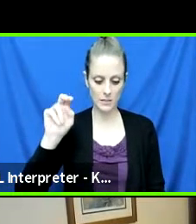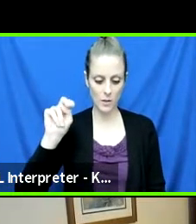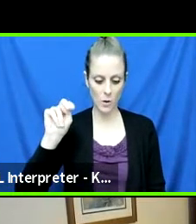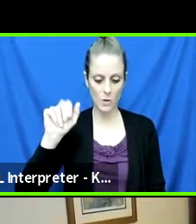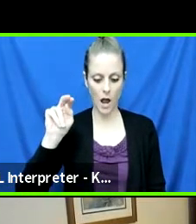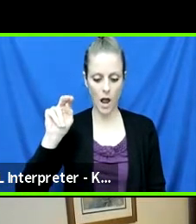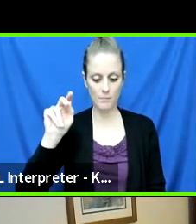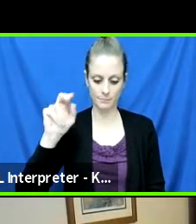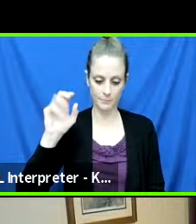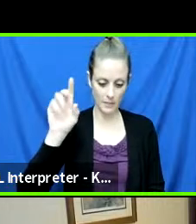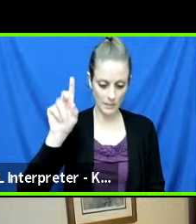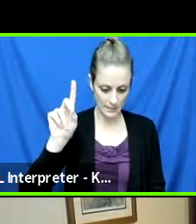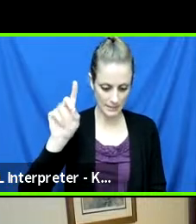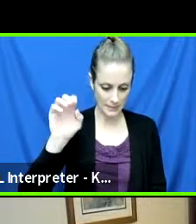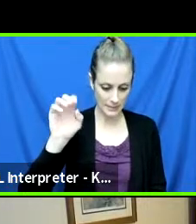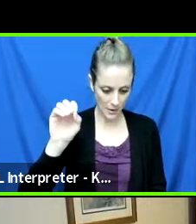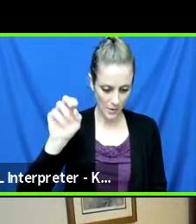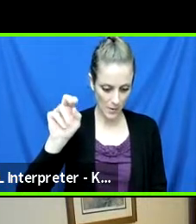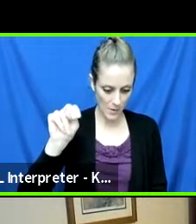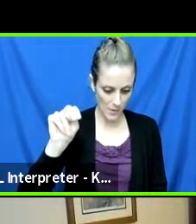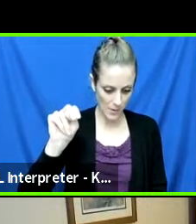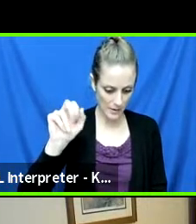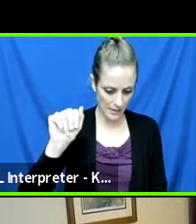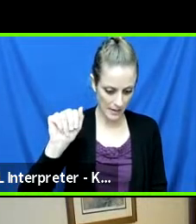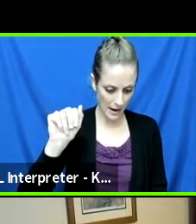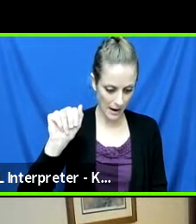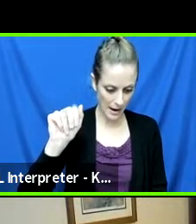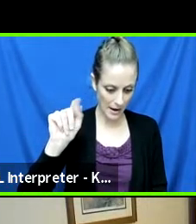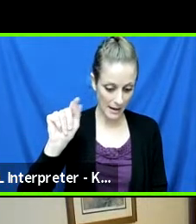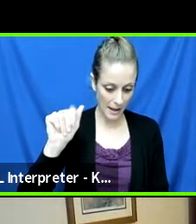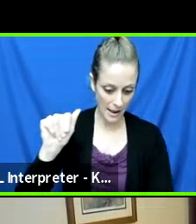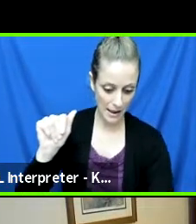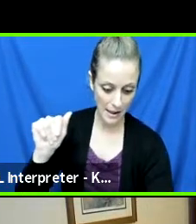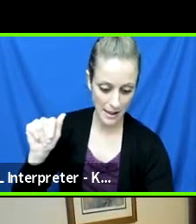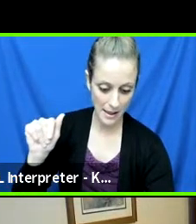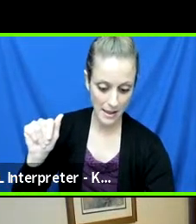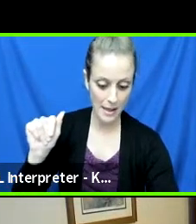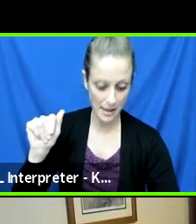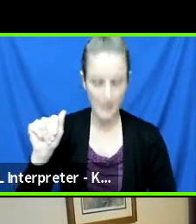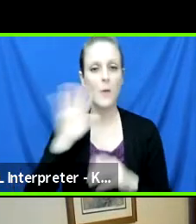COVID update for you all. And I think Chuck is up first.